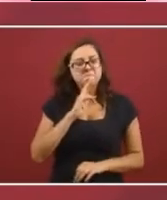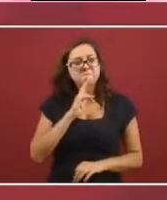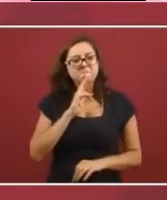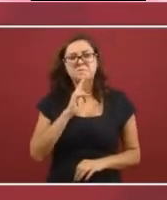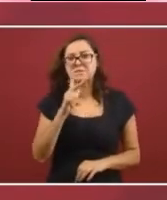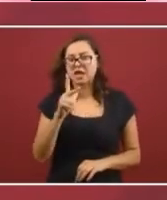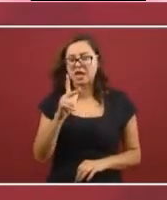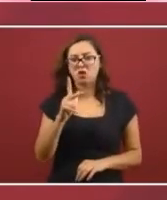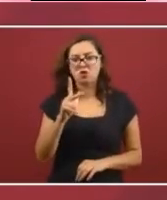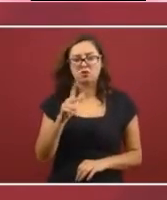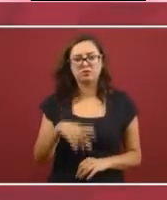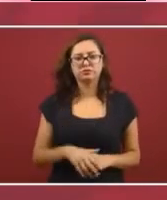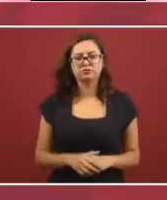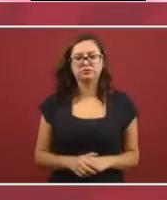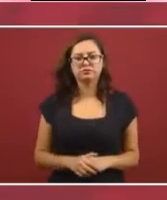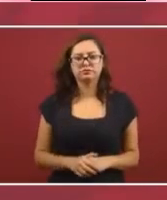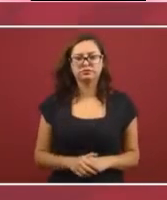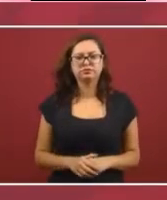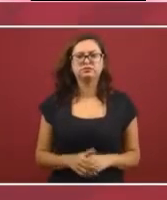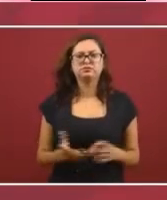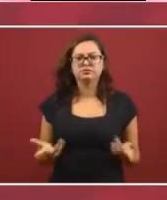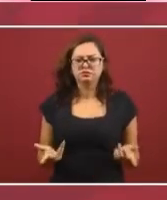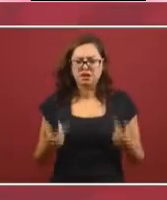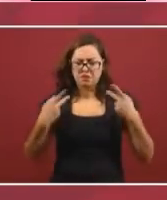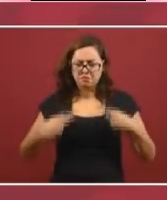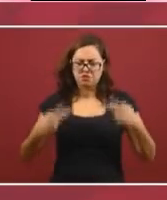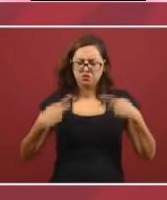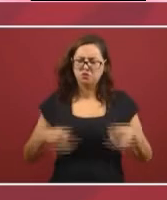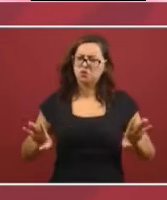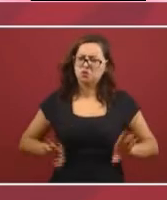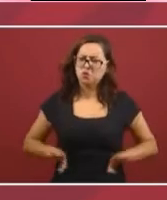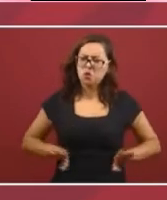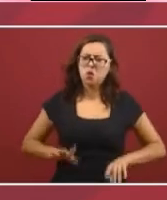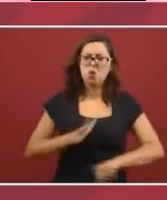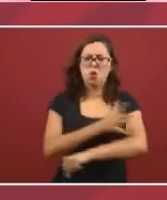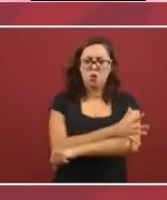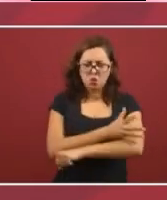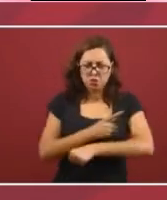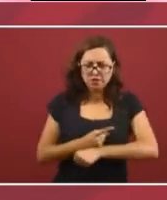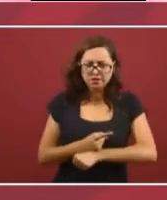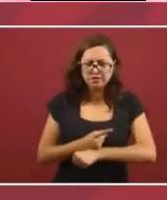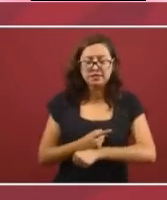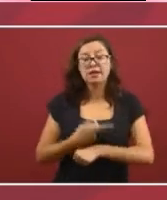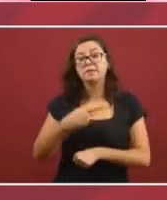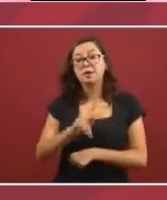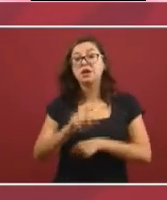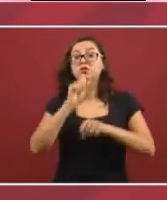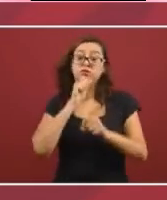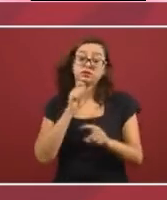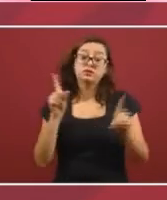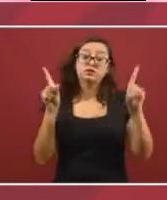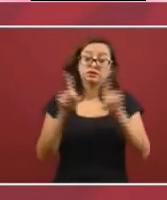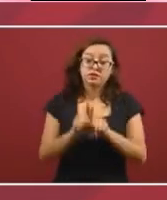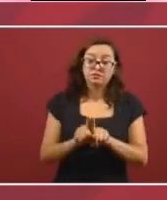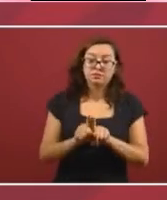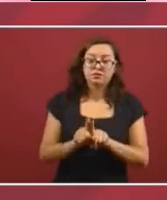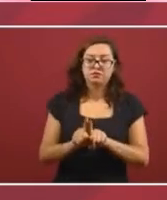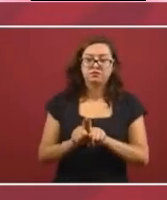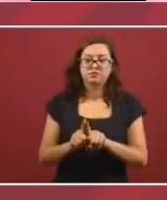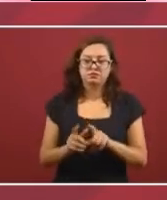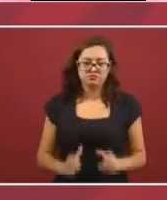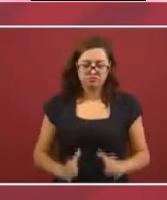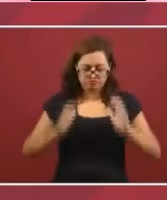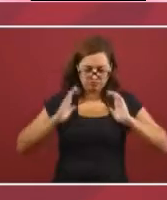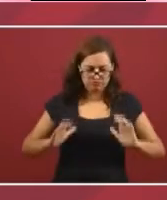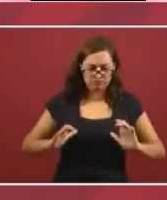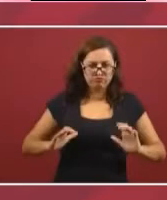And not only that they be integral people, honest people, but